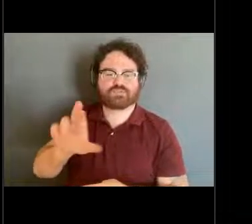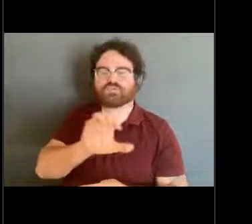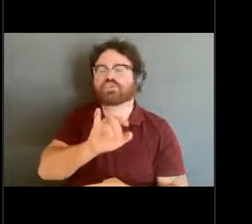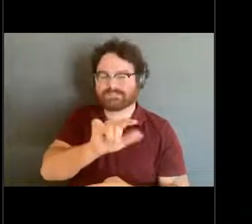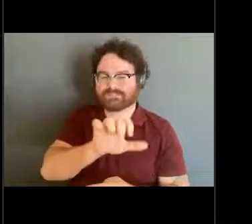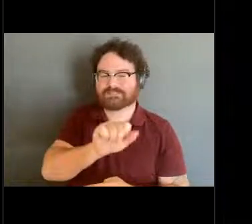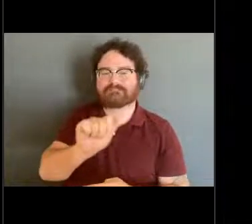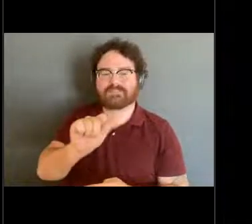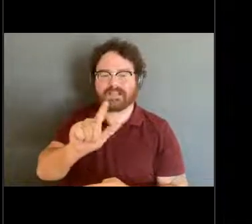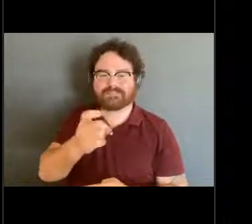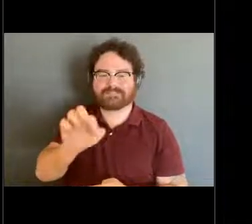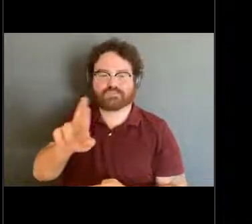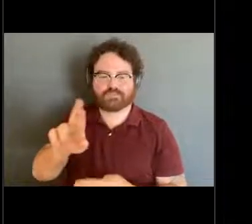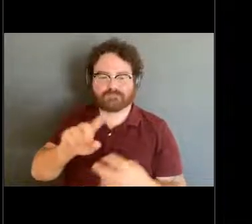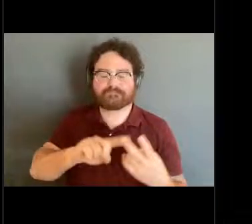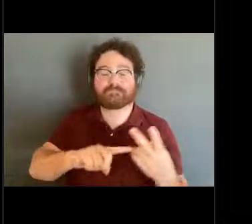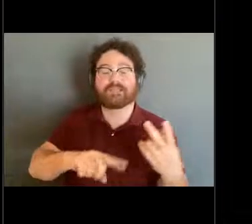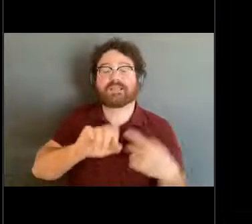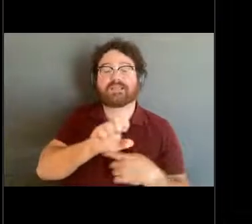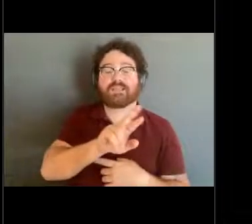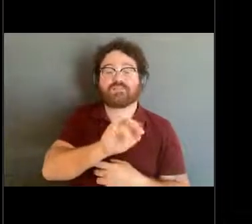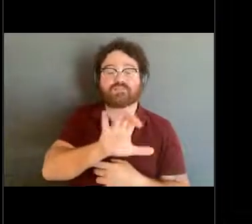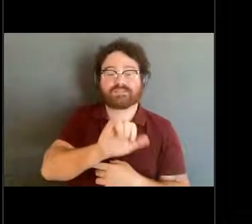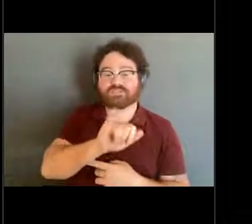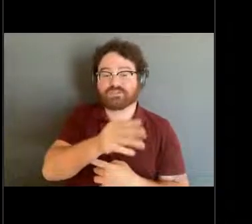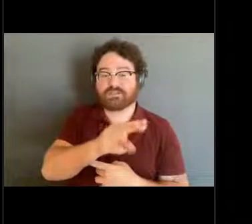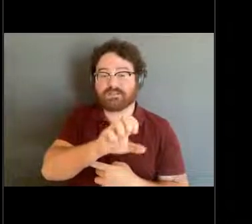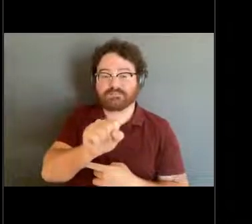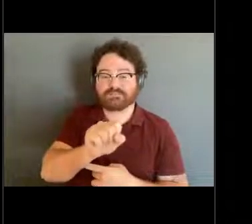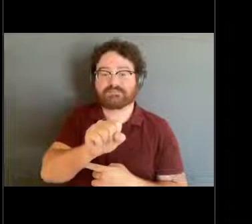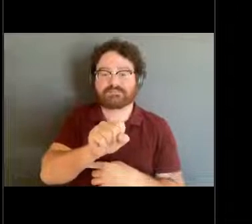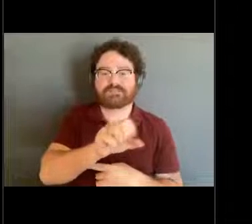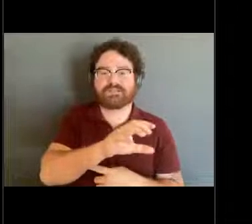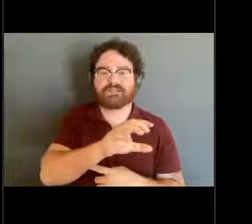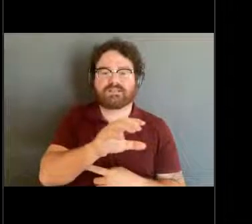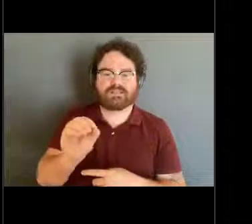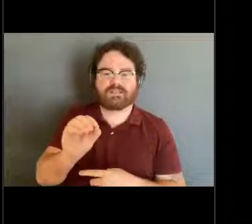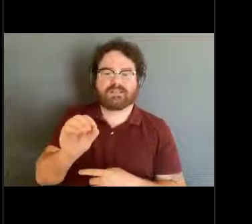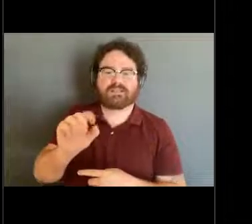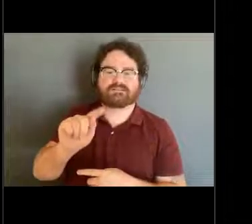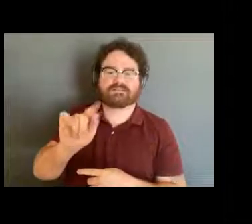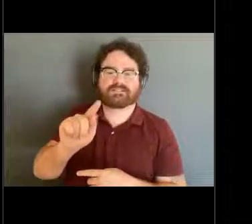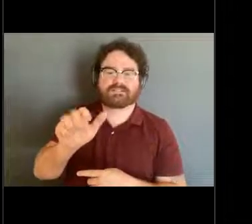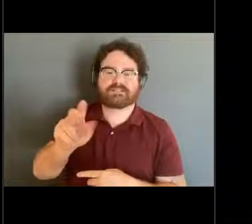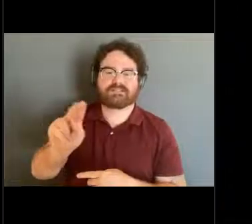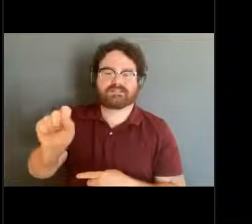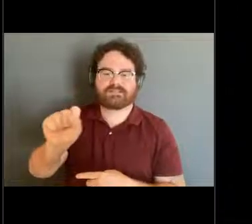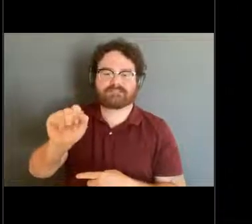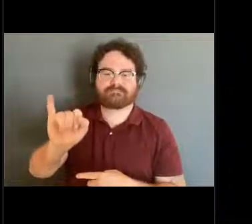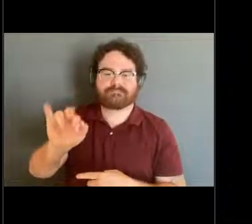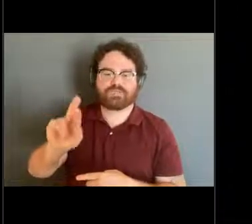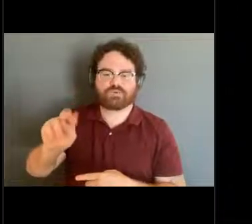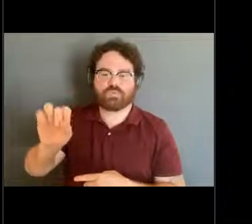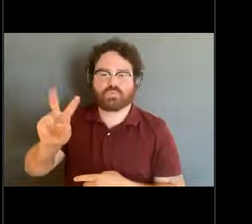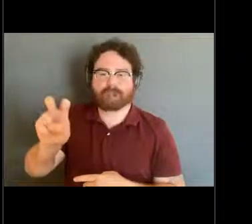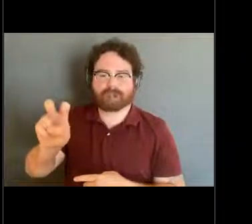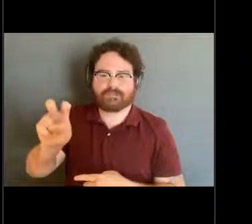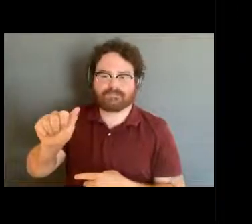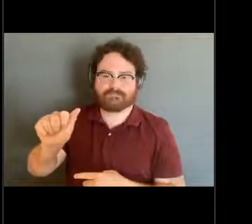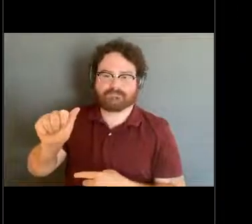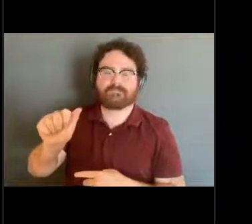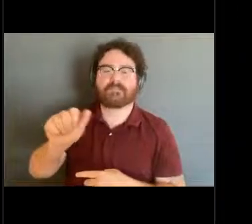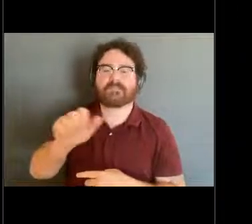James and Tanya Simanova from Cooperative Institute for Research in Environmental Science, and David